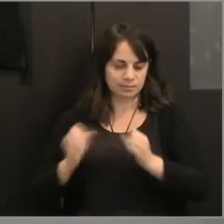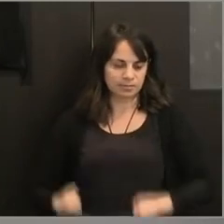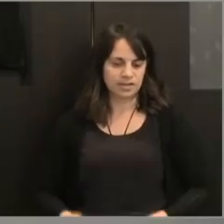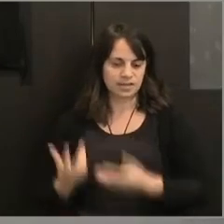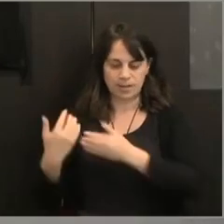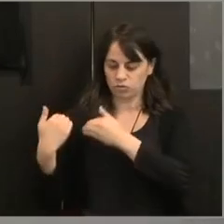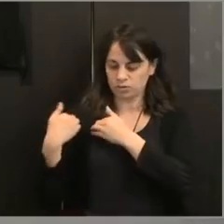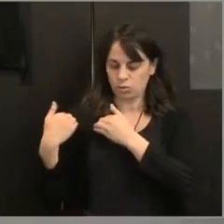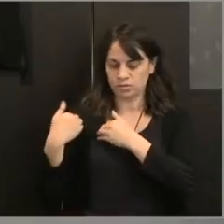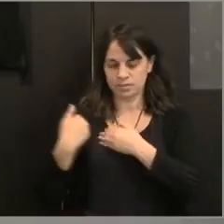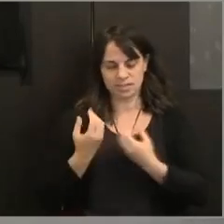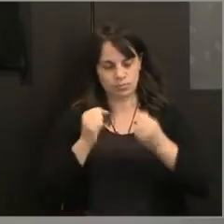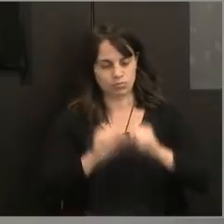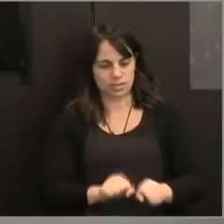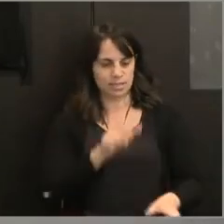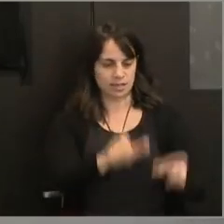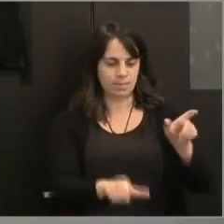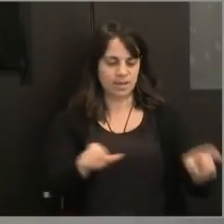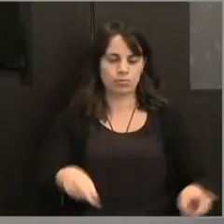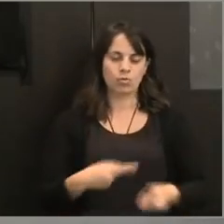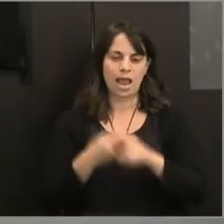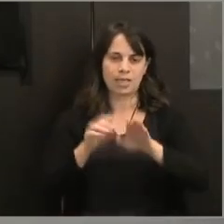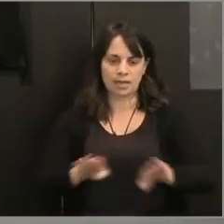to protect the people and the land.